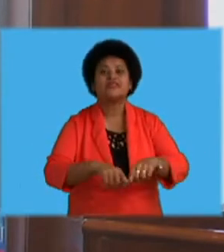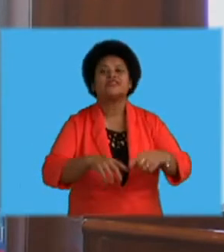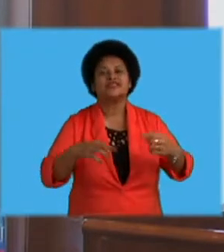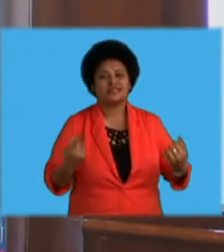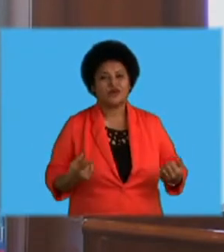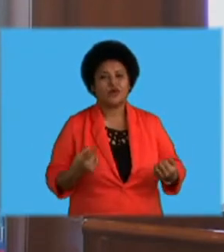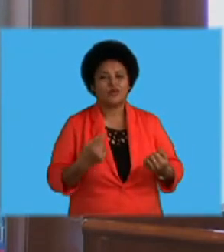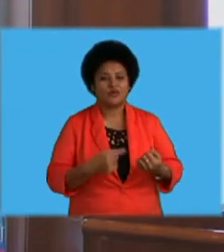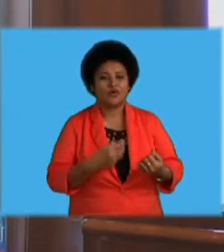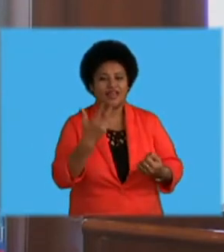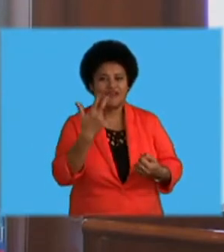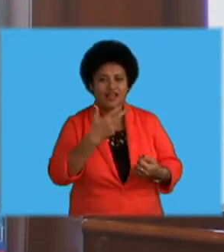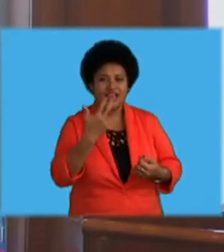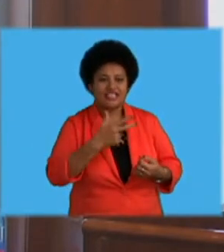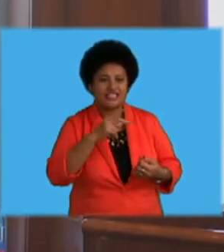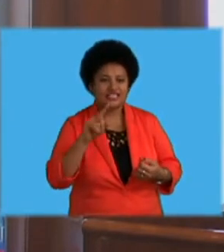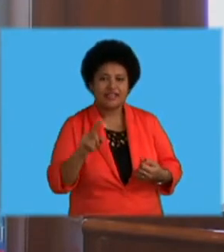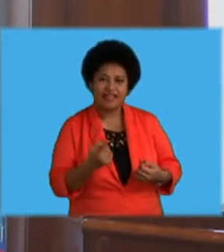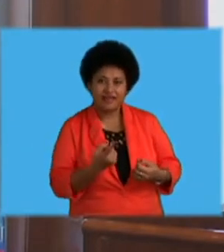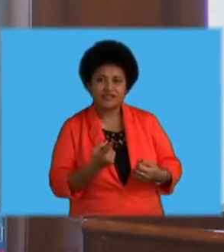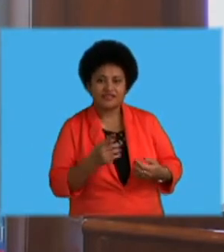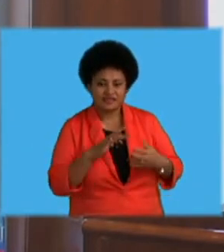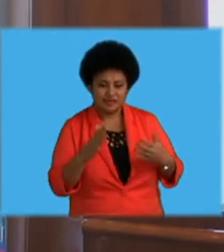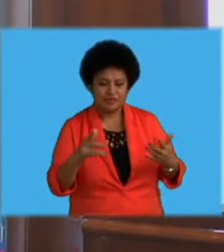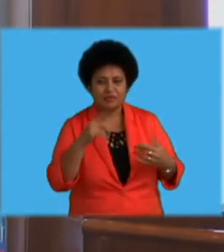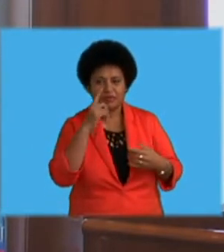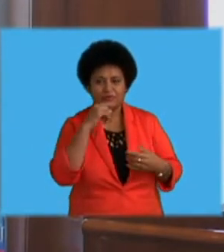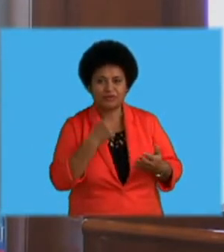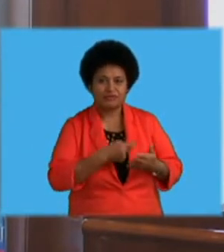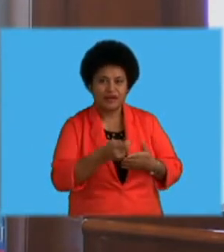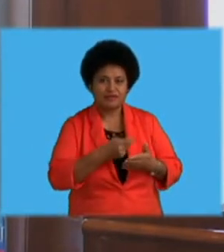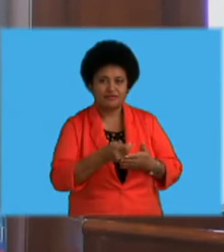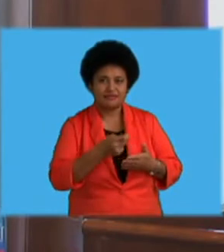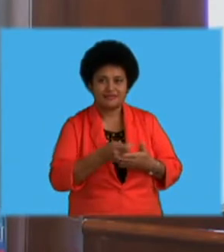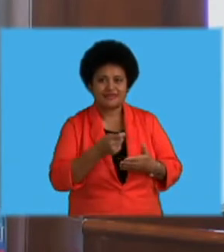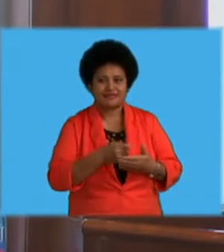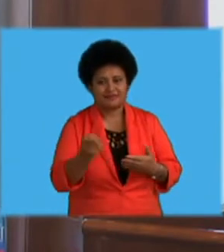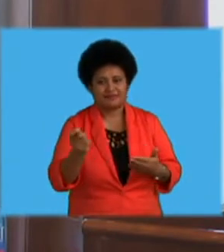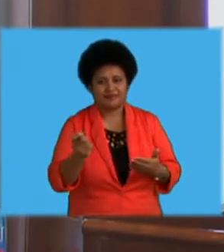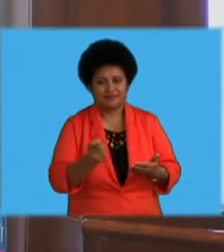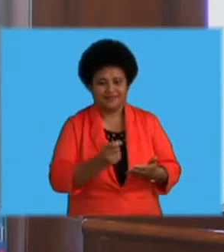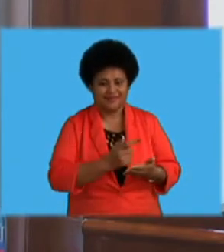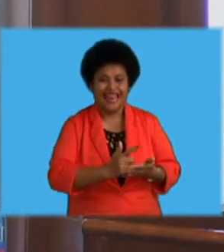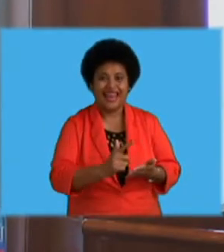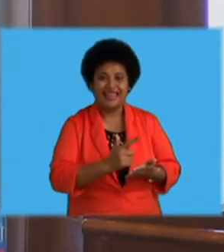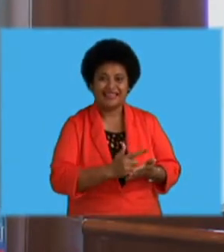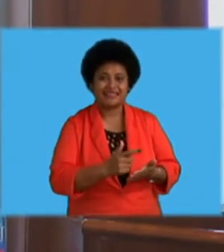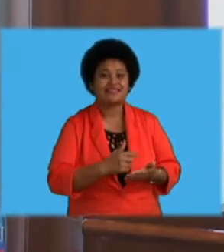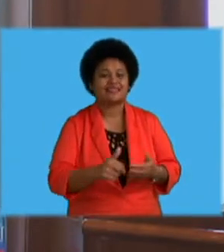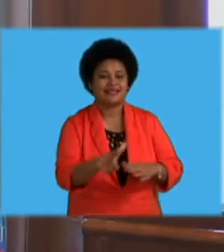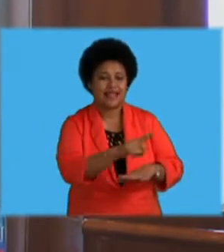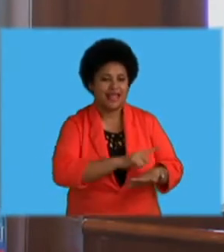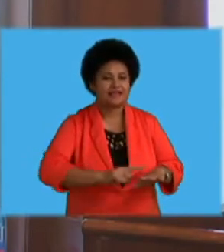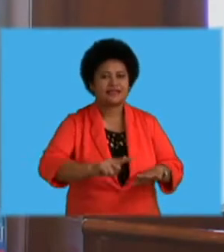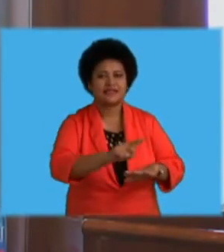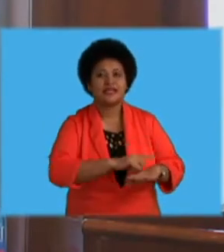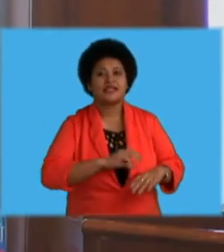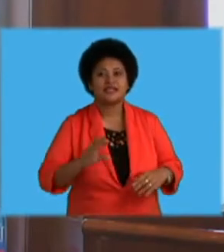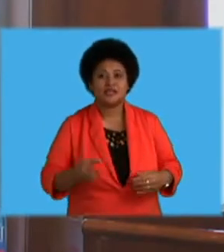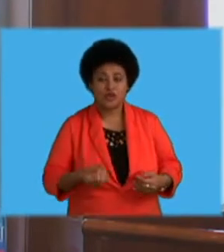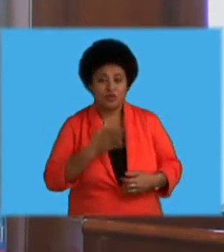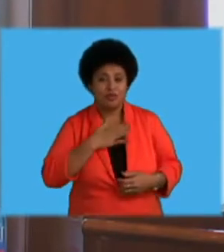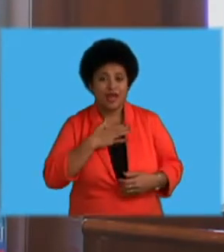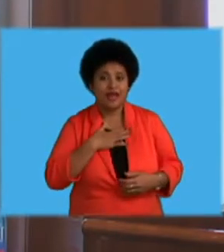our 18,000 odd lessees. Honourable Deputy Speaker, further to this, the Mineral Resources